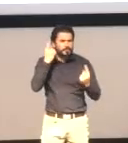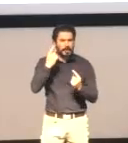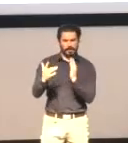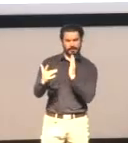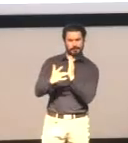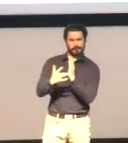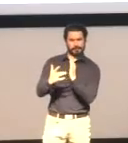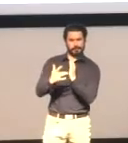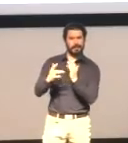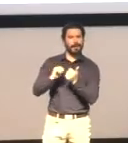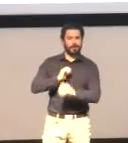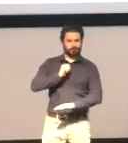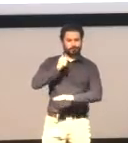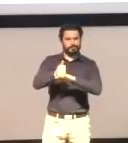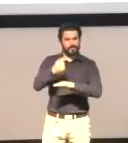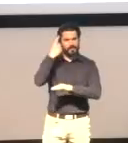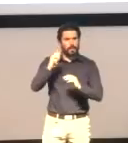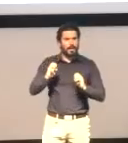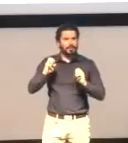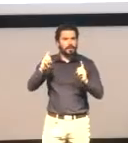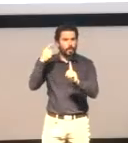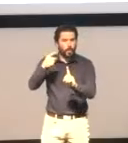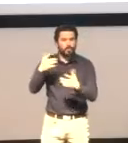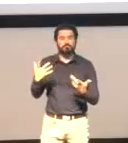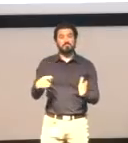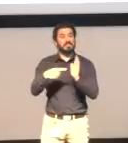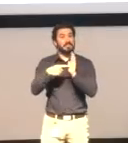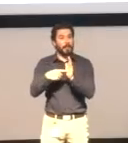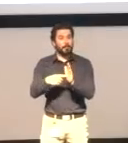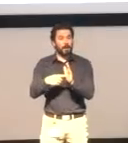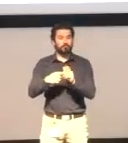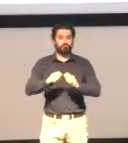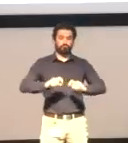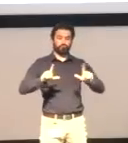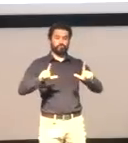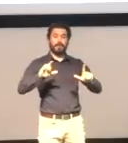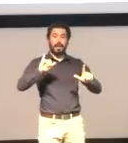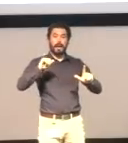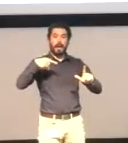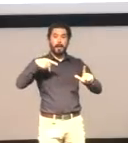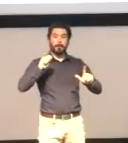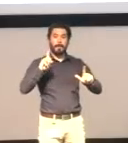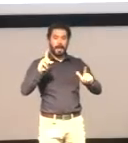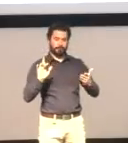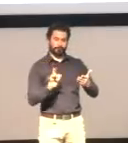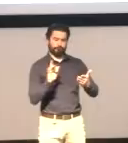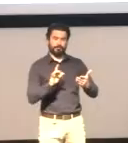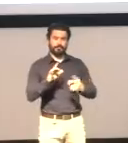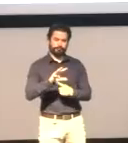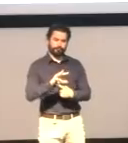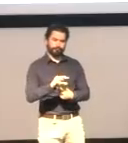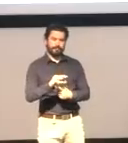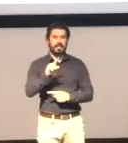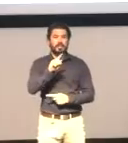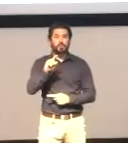goals. For example, we might try using an iPad or Zoom to allow the learner to participate from outside